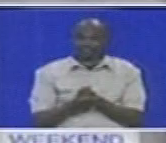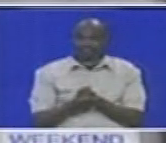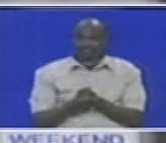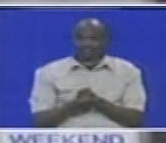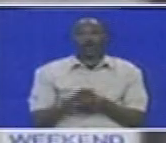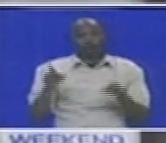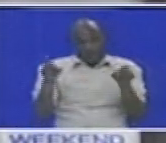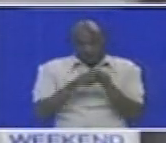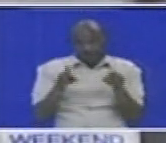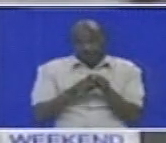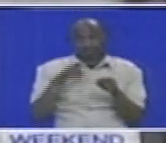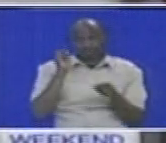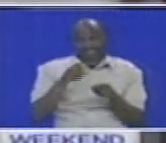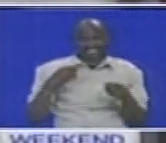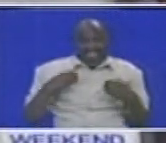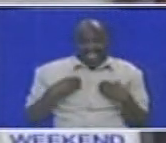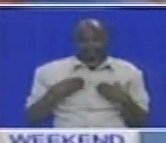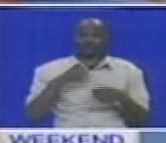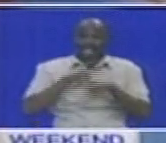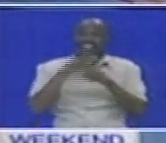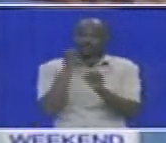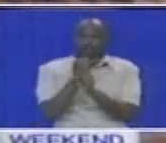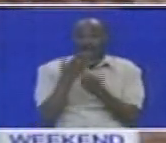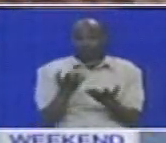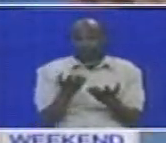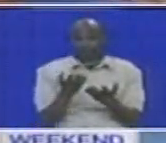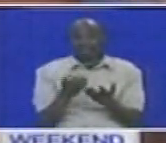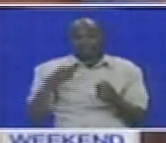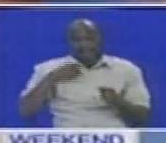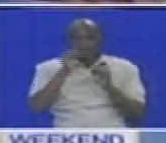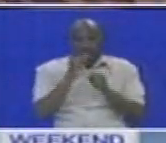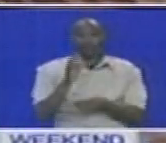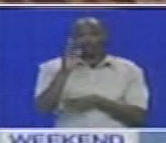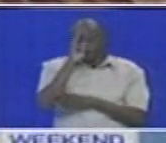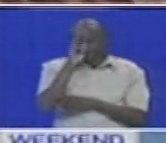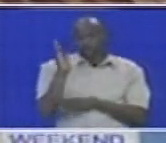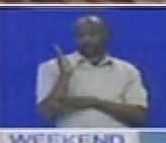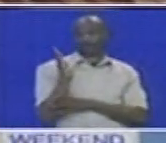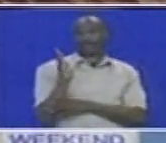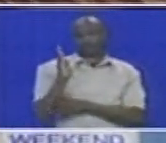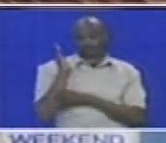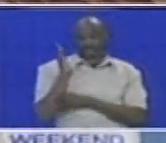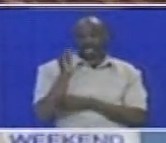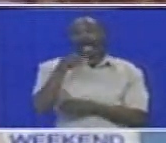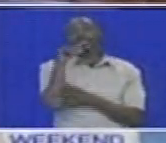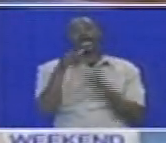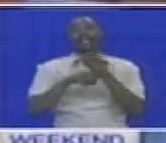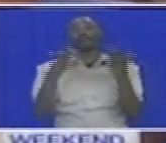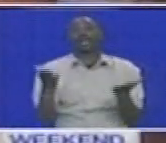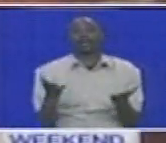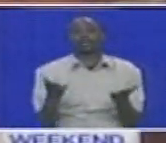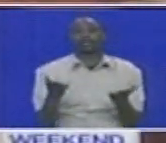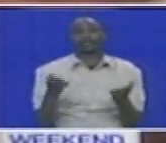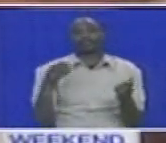It is also a struggle to secure employment. Hata kama ni askari gongo wende mali wa askari tu hivi, mtu anakuambia ulete kibali,